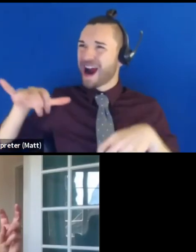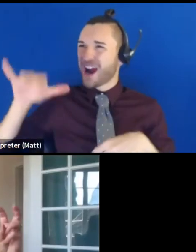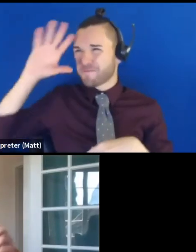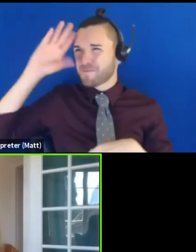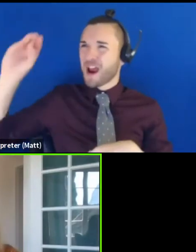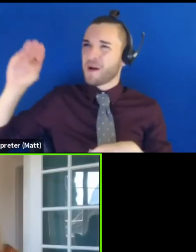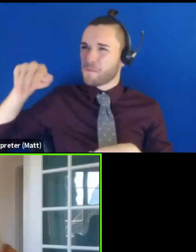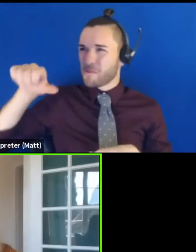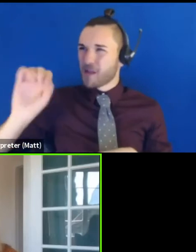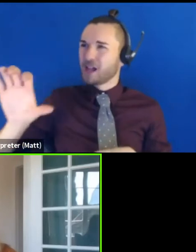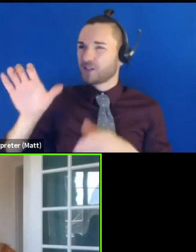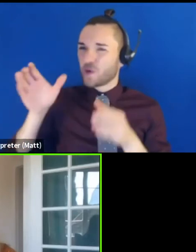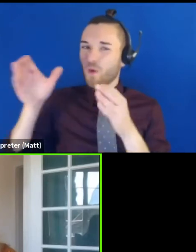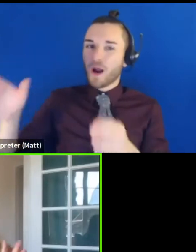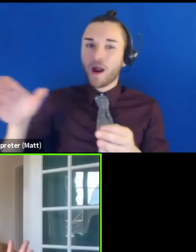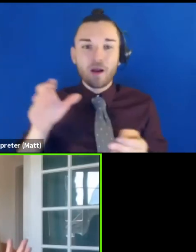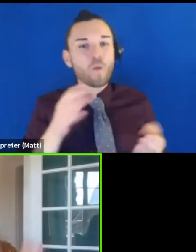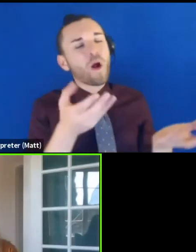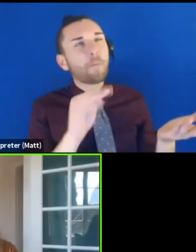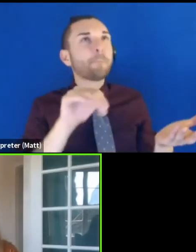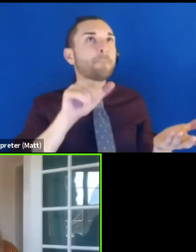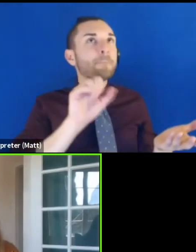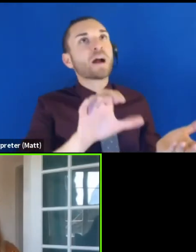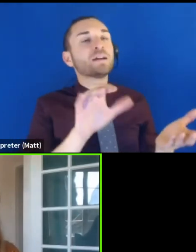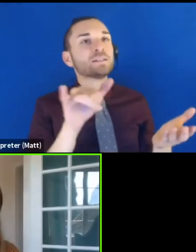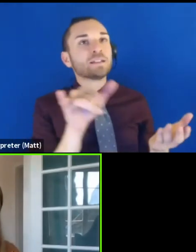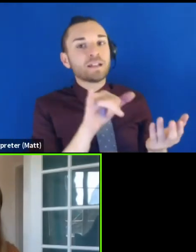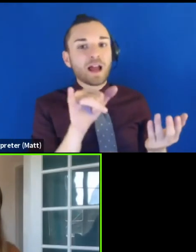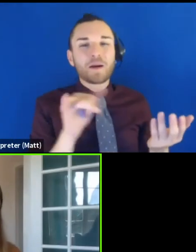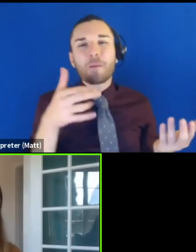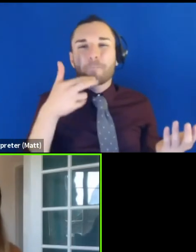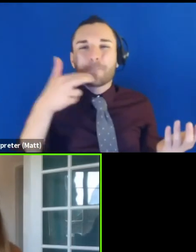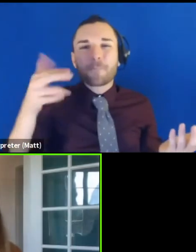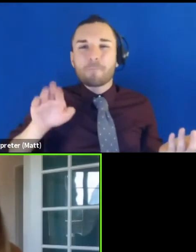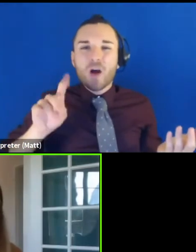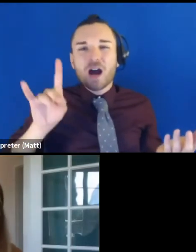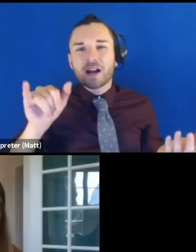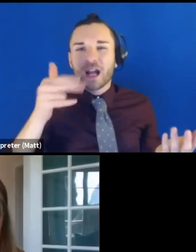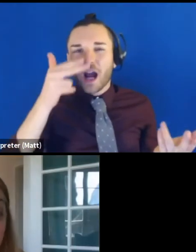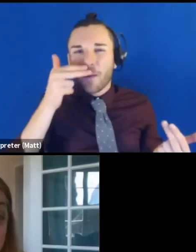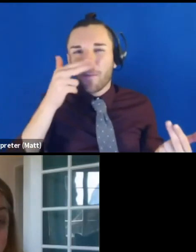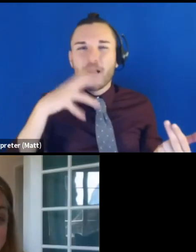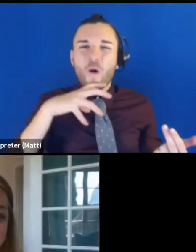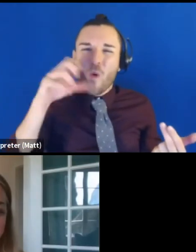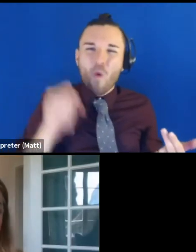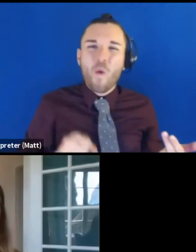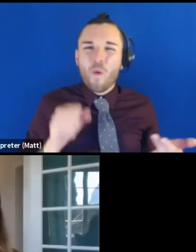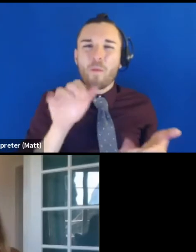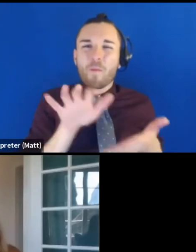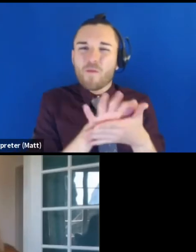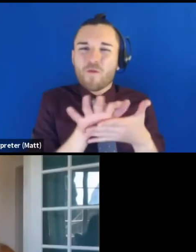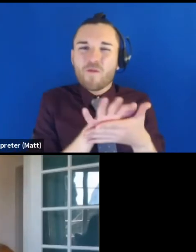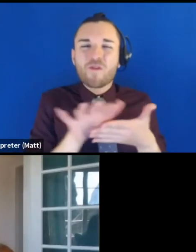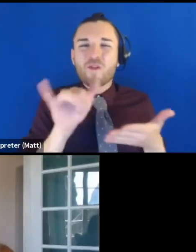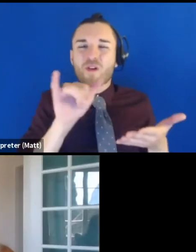Typically masculine ways in the sense that they are like a buddy comedy, you know, like a dude. Yes, buddy comedy. Like, they're also acting like Laverne and